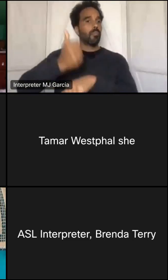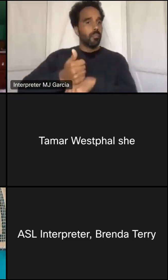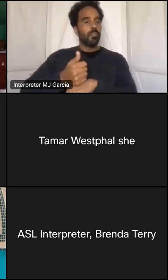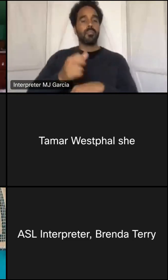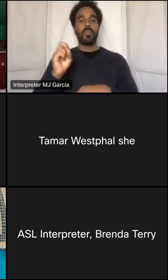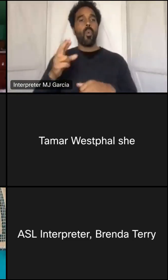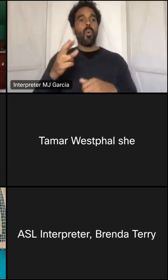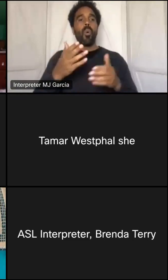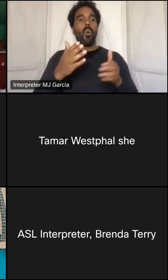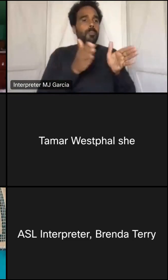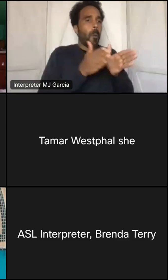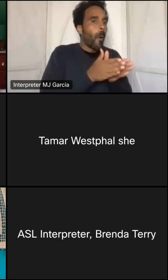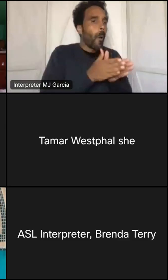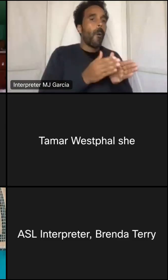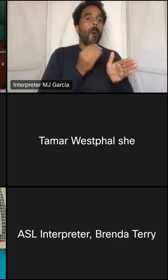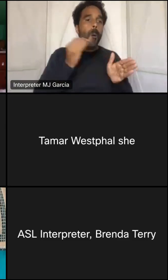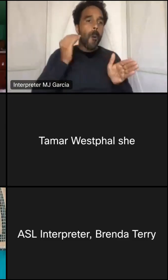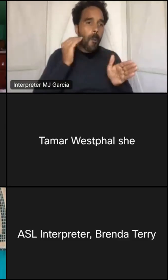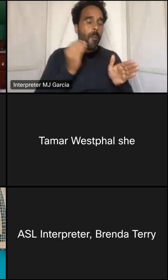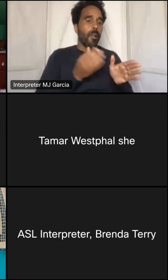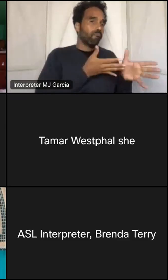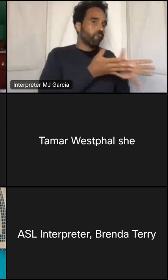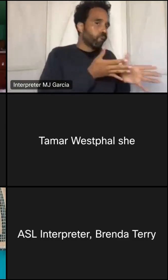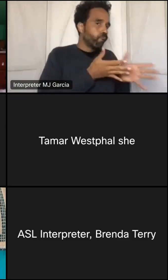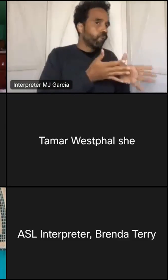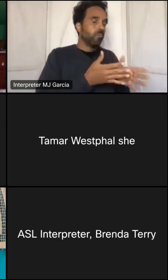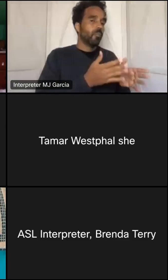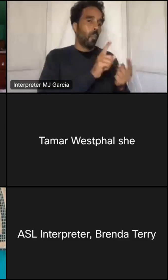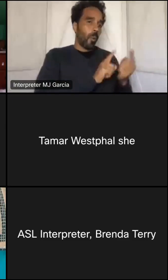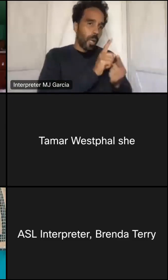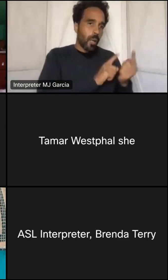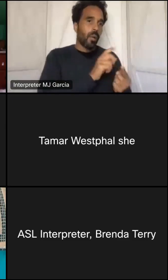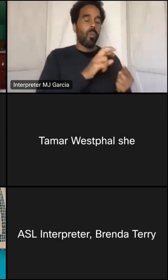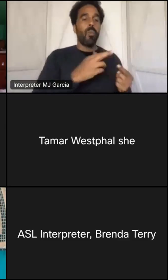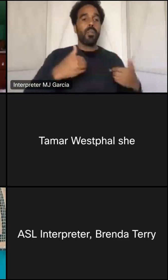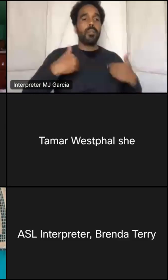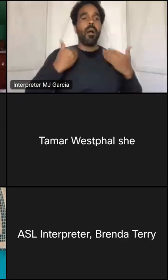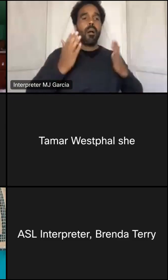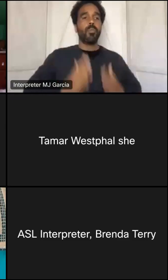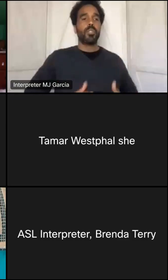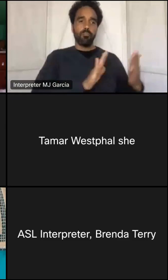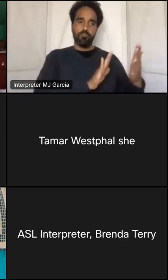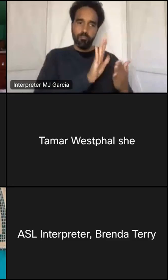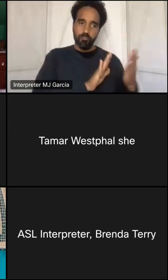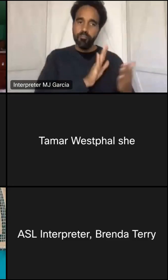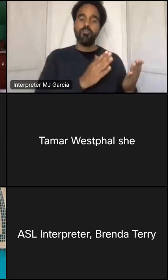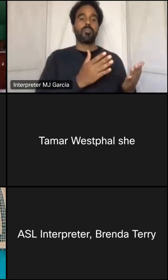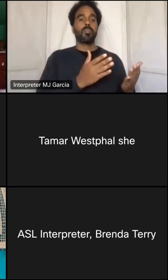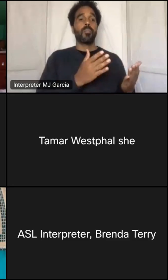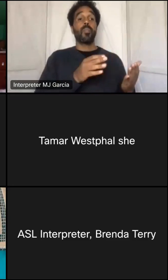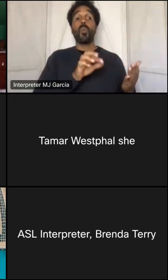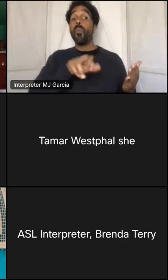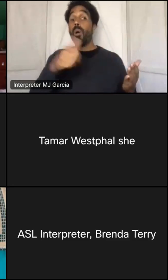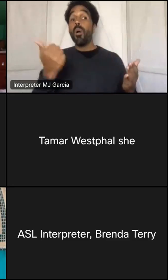micro level when it's sitting down talking with a participant or even a young person or even another provider,